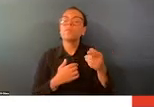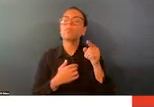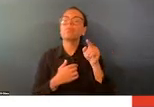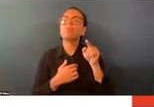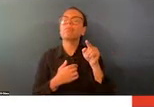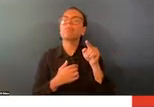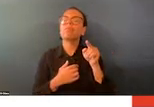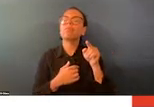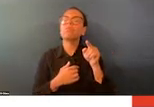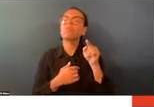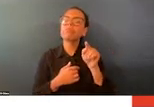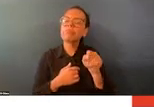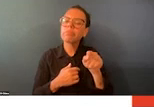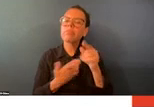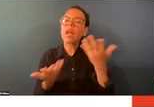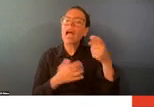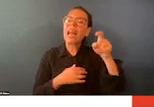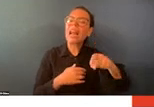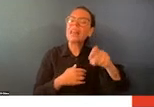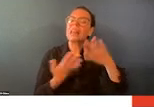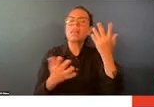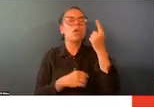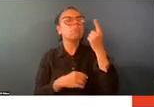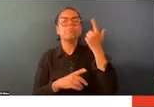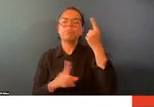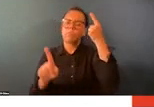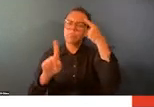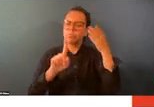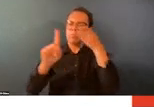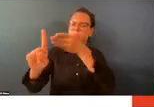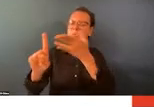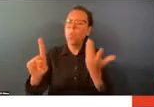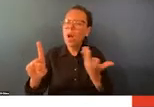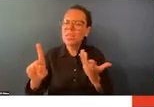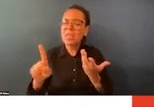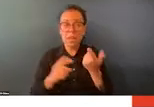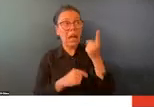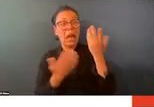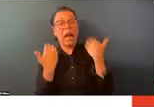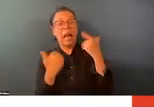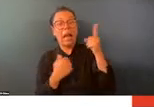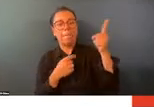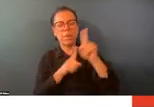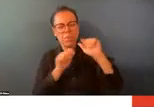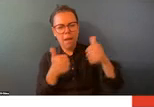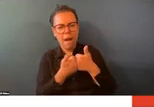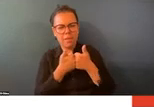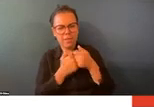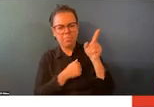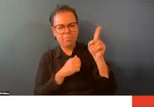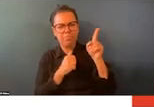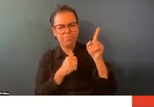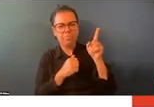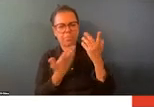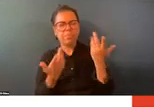Well-resourced healthcare systems are essential to protect us from health security threats, including climate change.